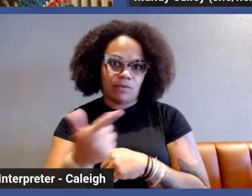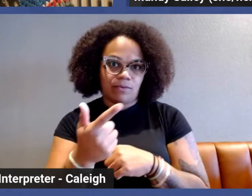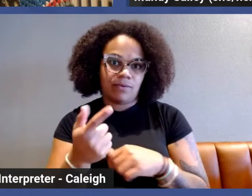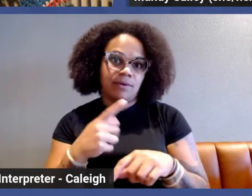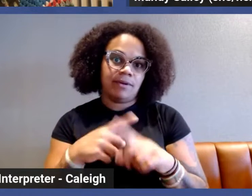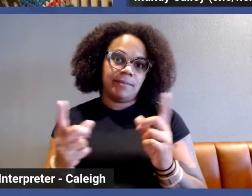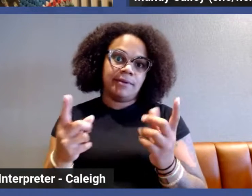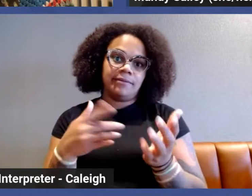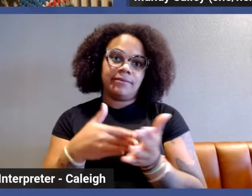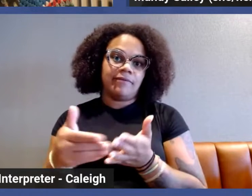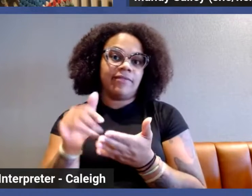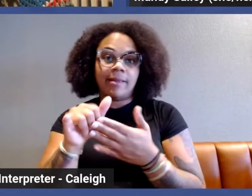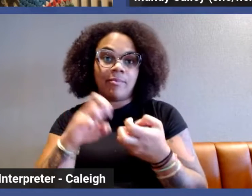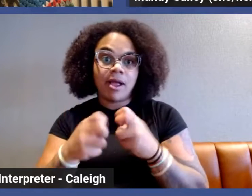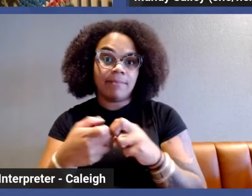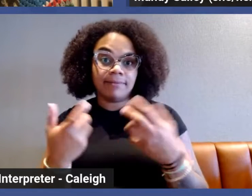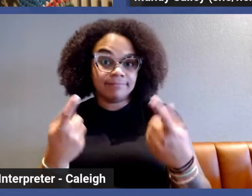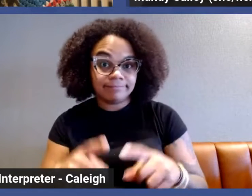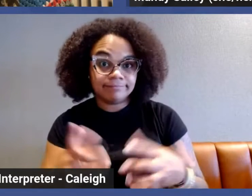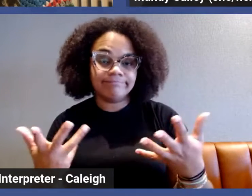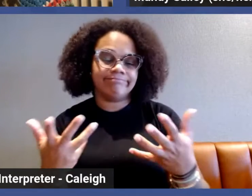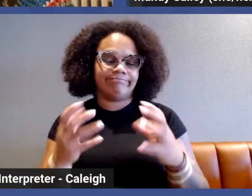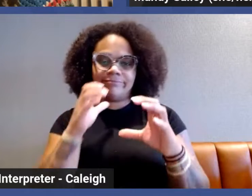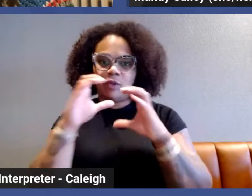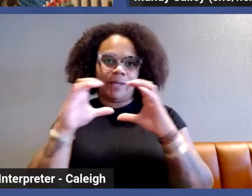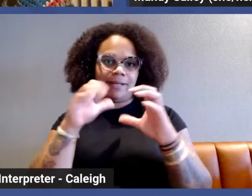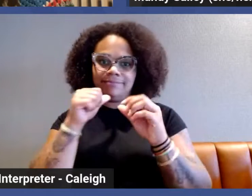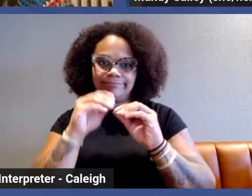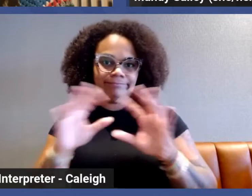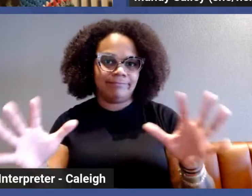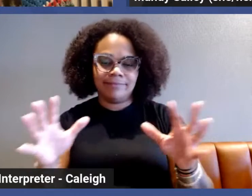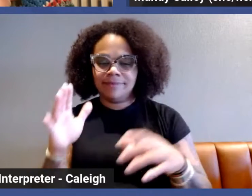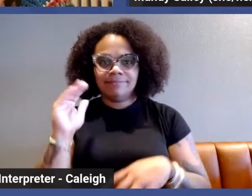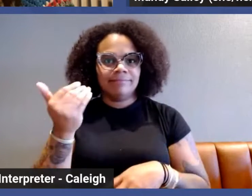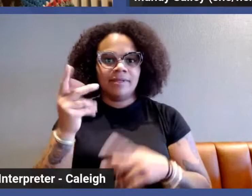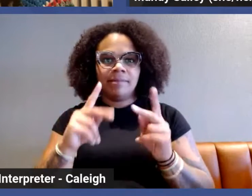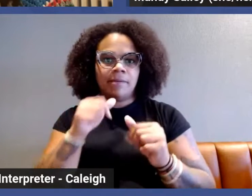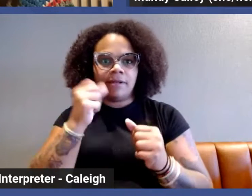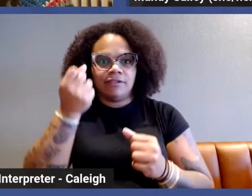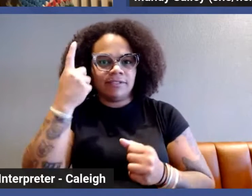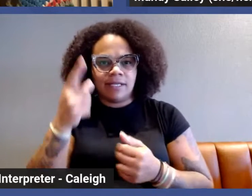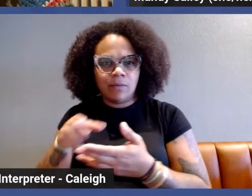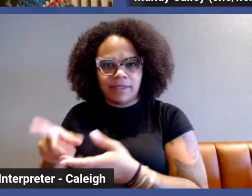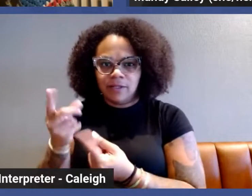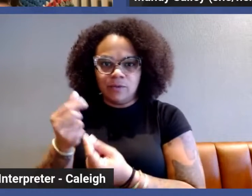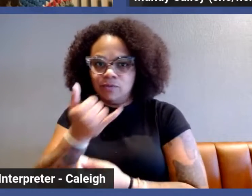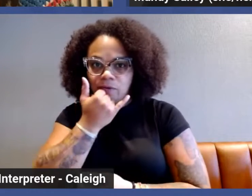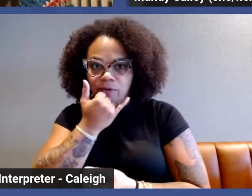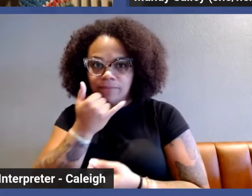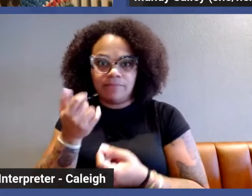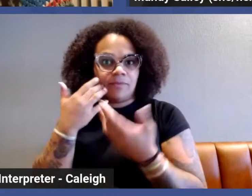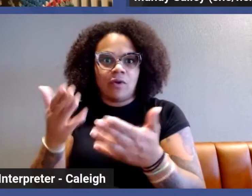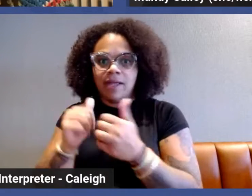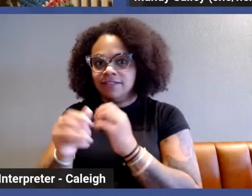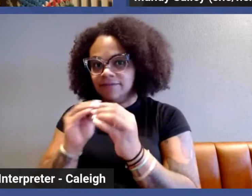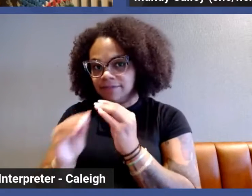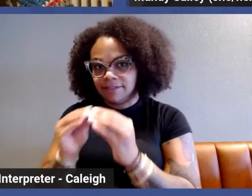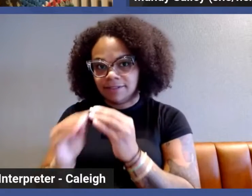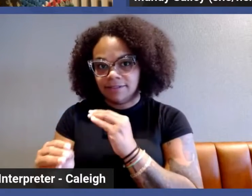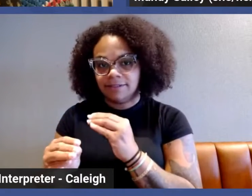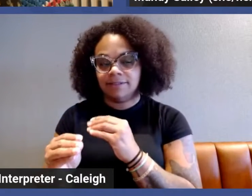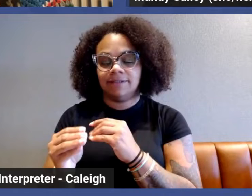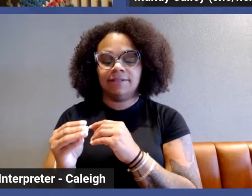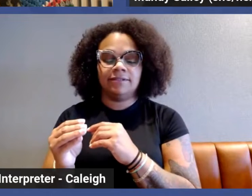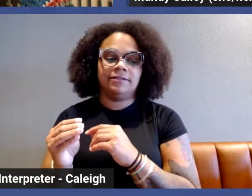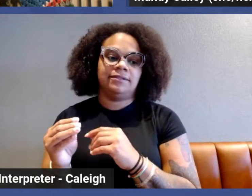lot of the problem was just a lack of communication, right? People not understanding what they had supposedly done wrong, so they don't know how to correct it. Not